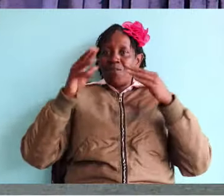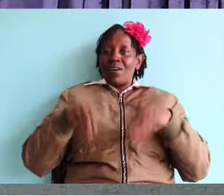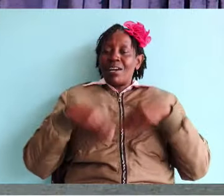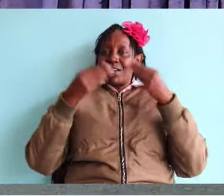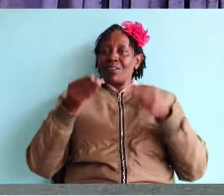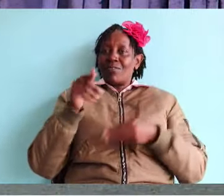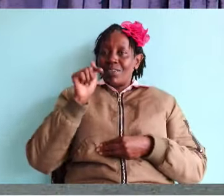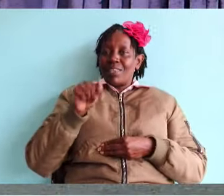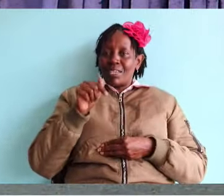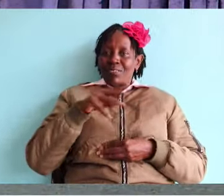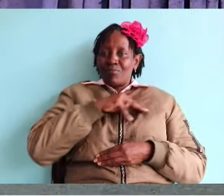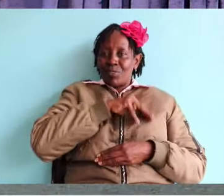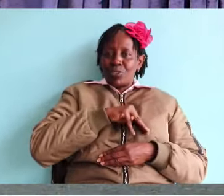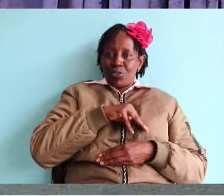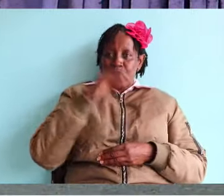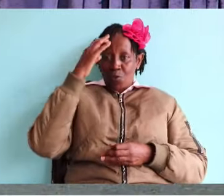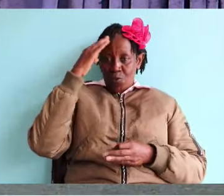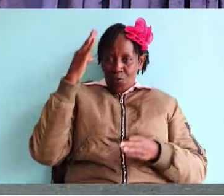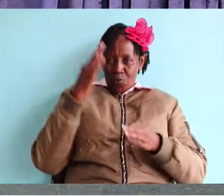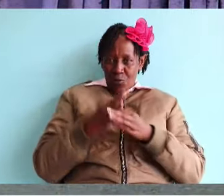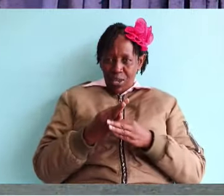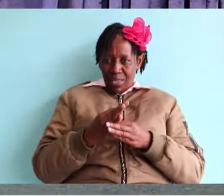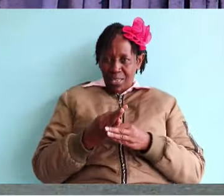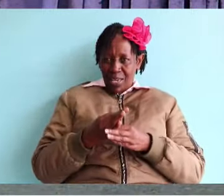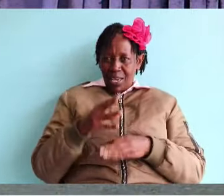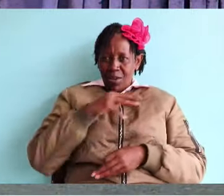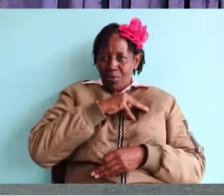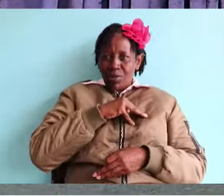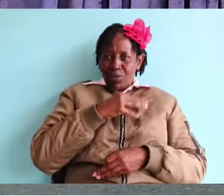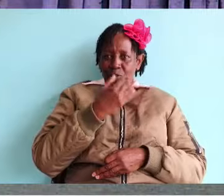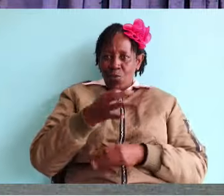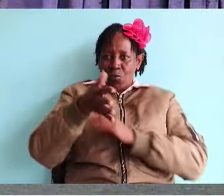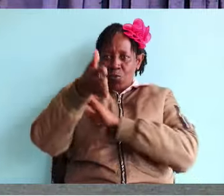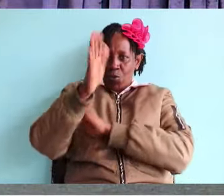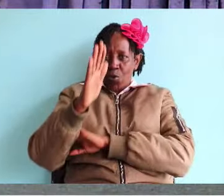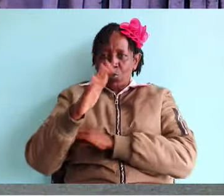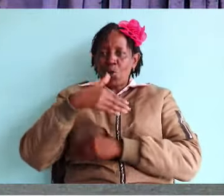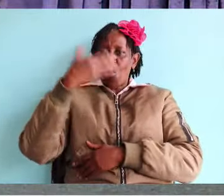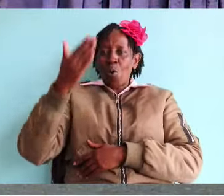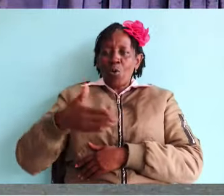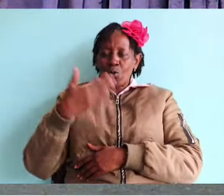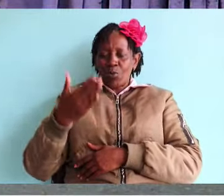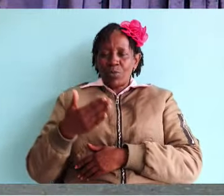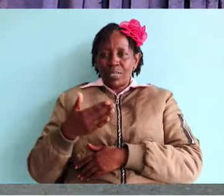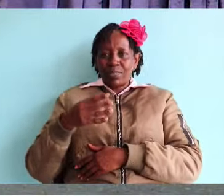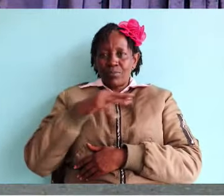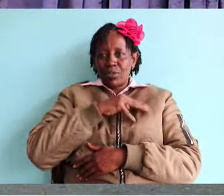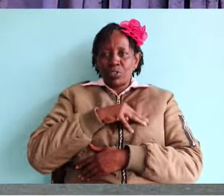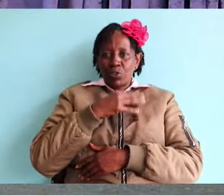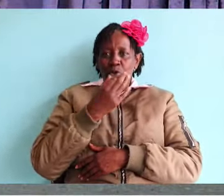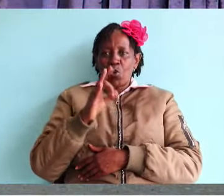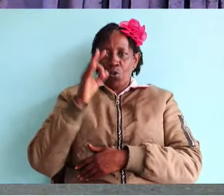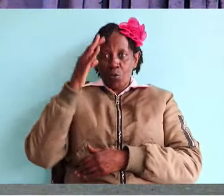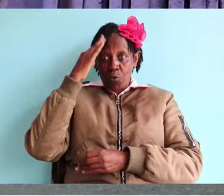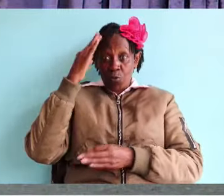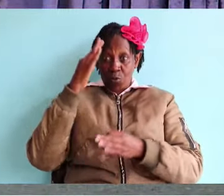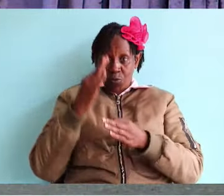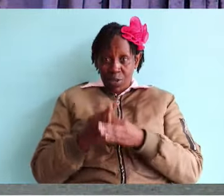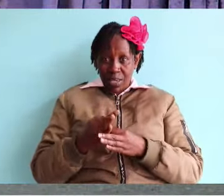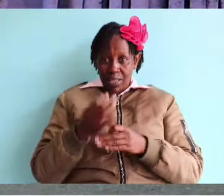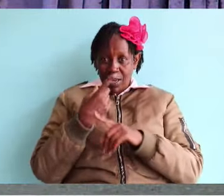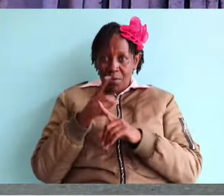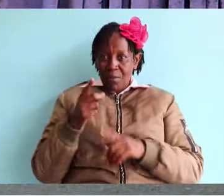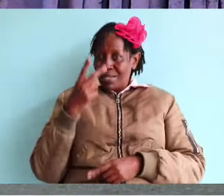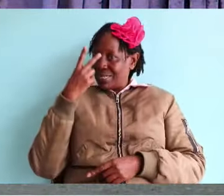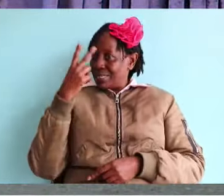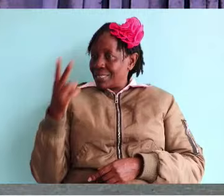a mission of faith. The mission of God is always a mission of faith. It cannot be a mission of sight. And